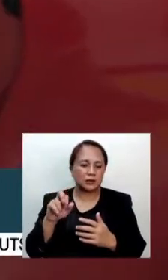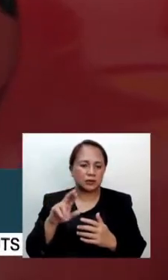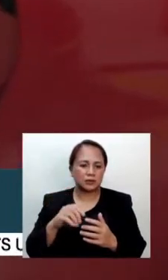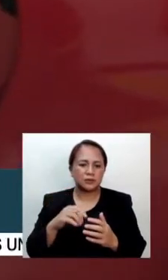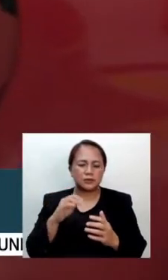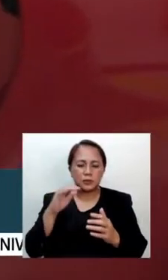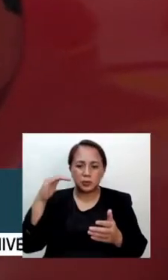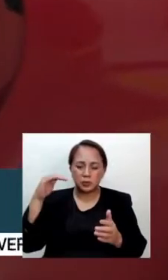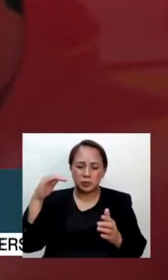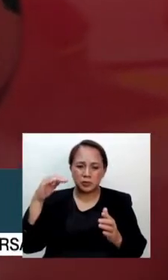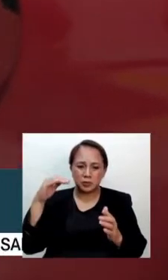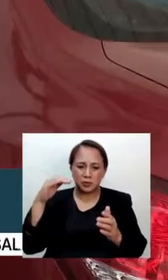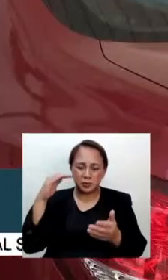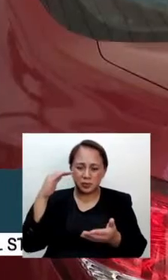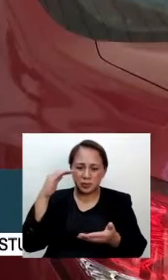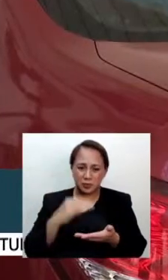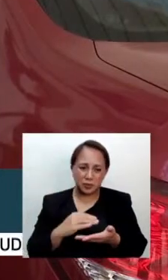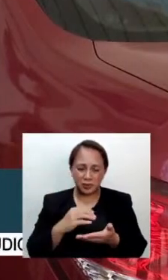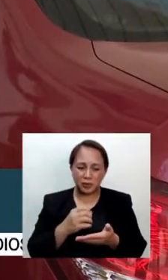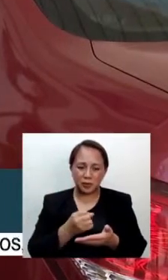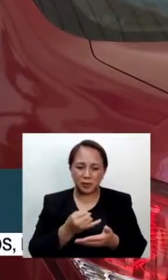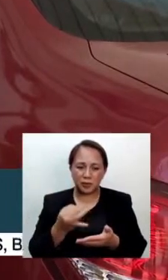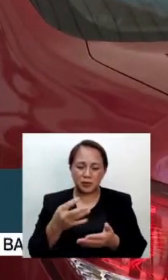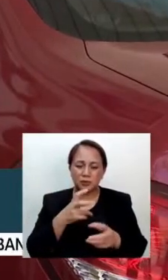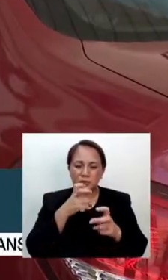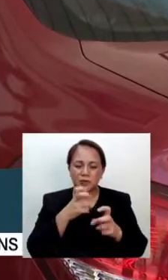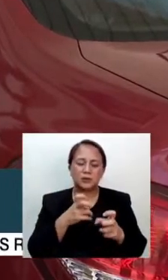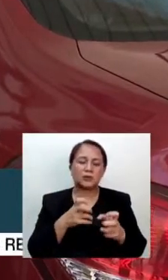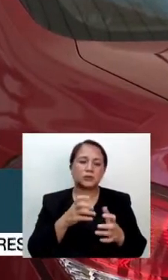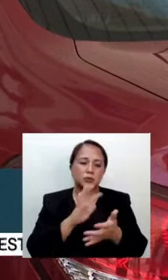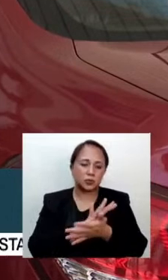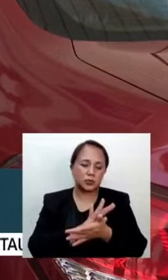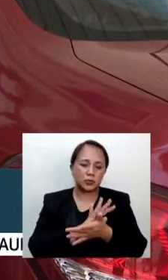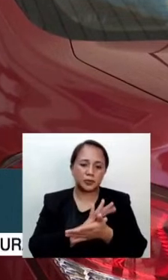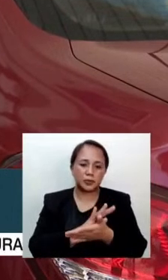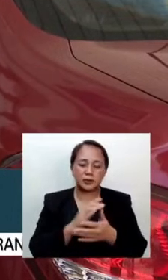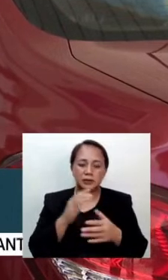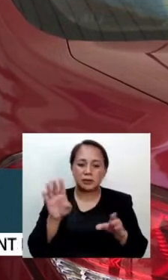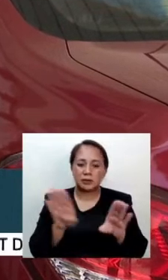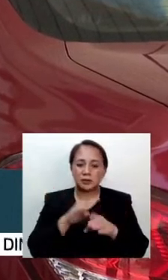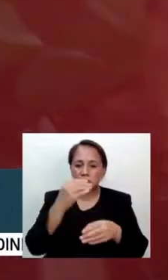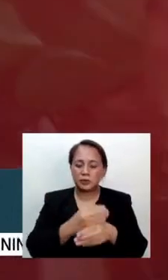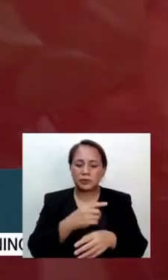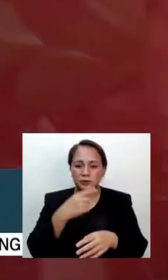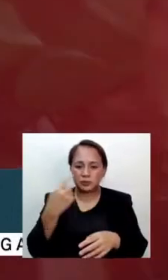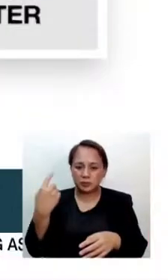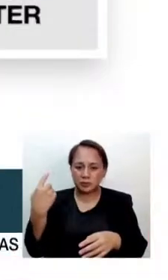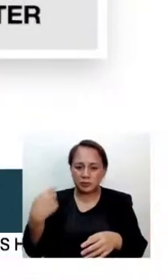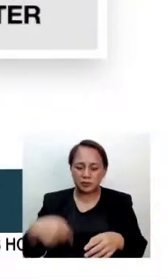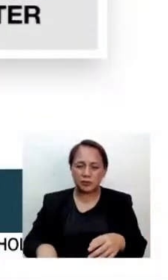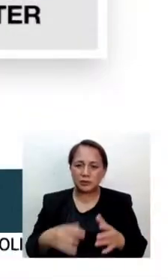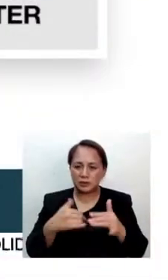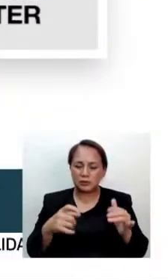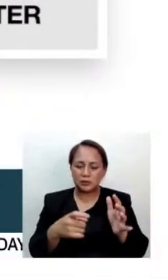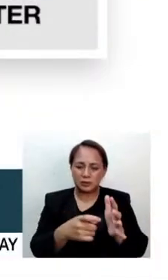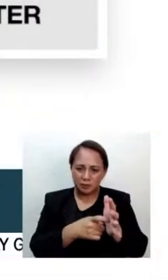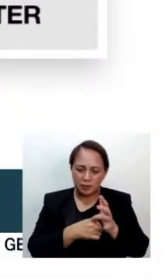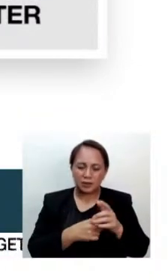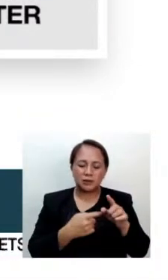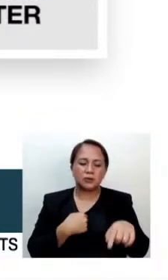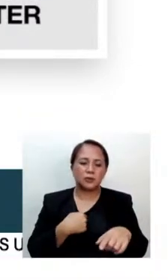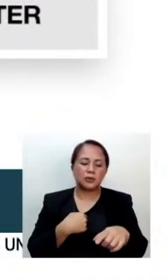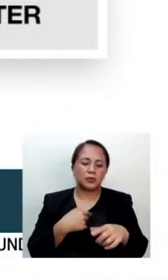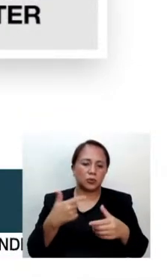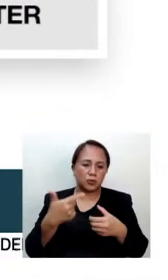prices comes as strict COVID lockdowns in China continue to dent the demand for oil globally. Now, despite the